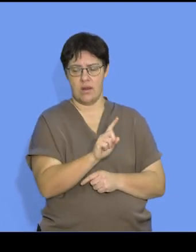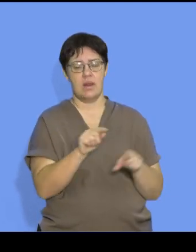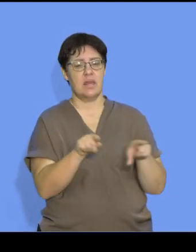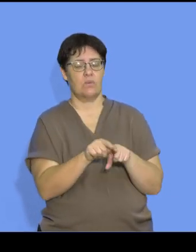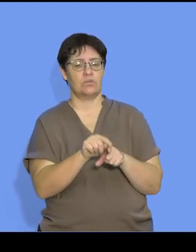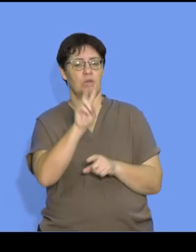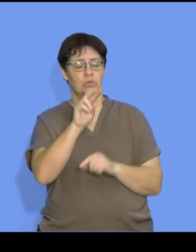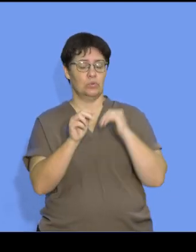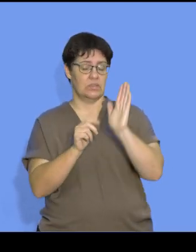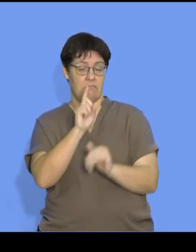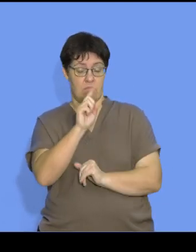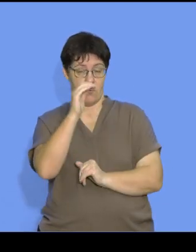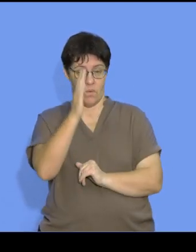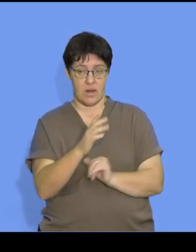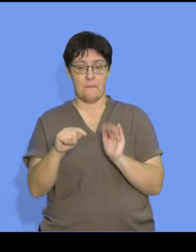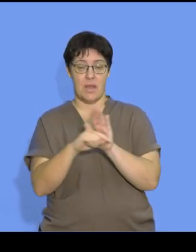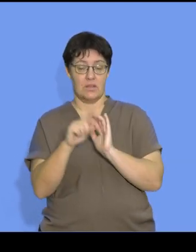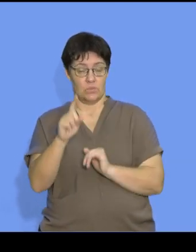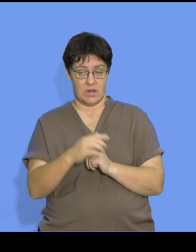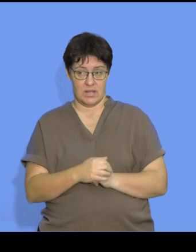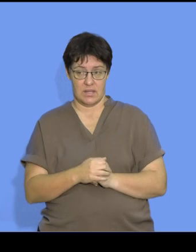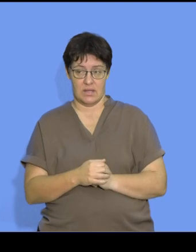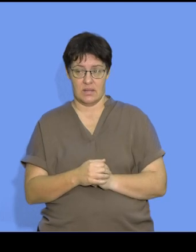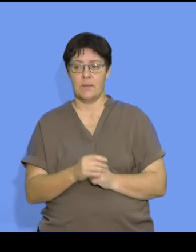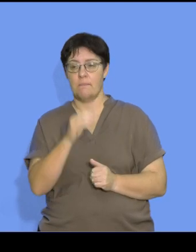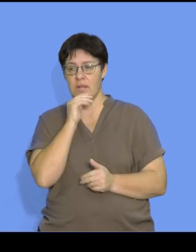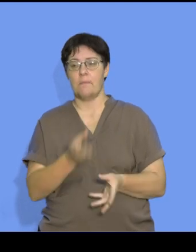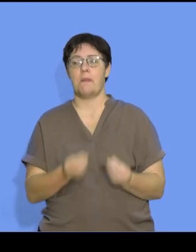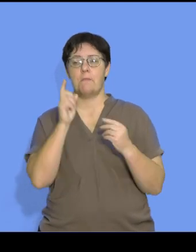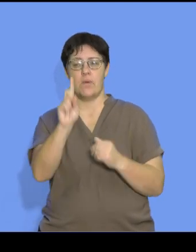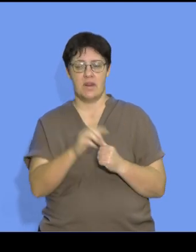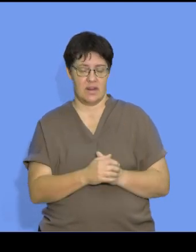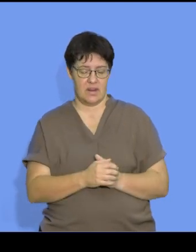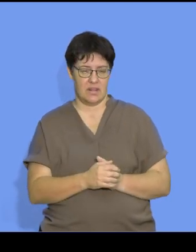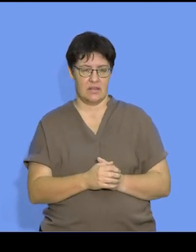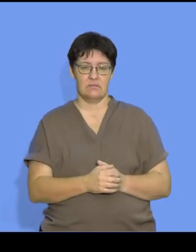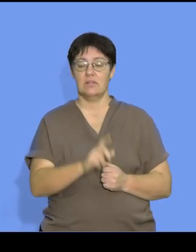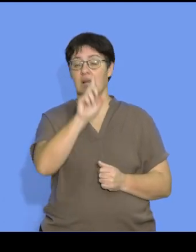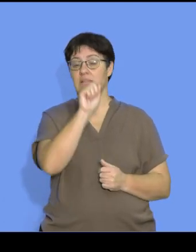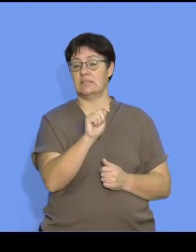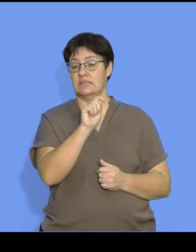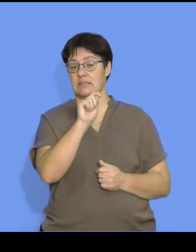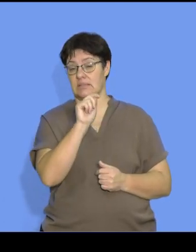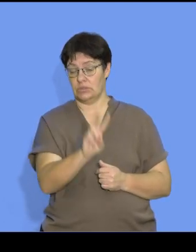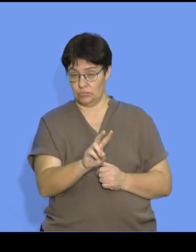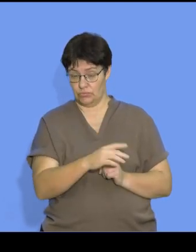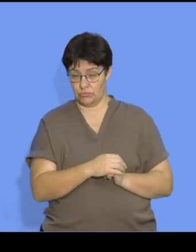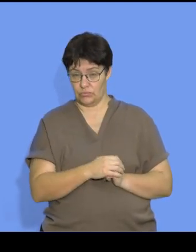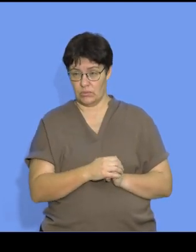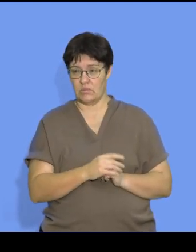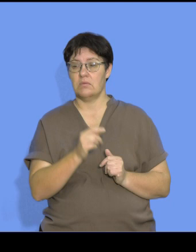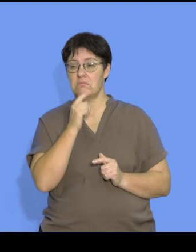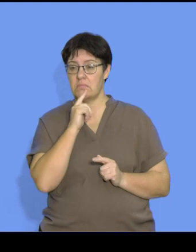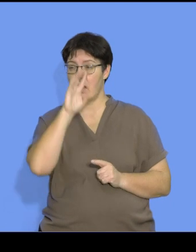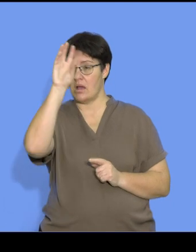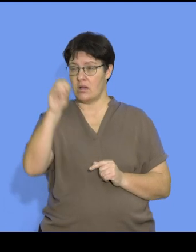1 minus 1, which gives me 1. Then if I'm looking at term 2, I'm substituting